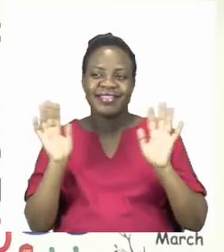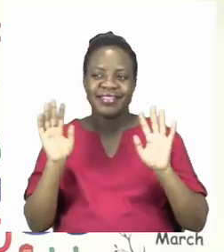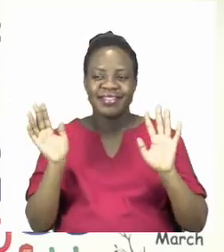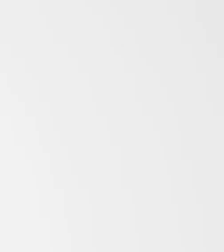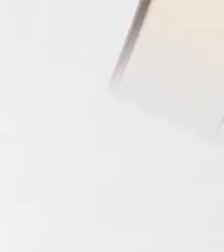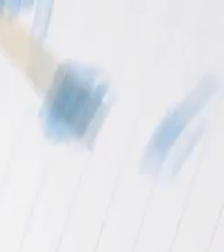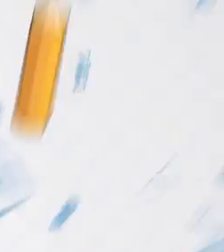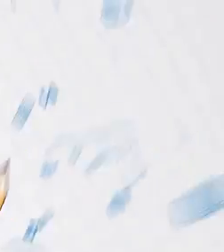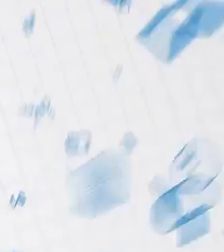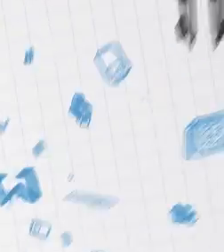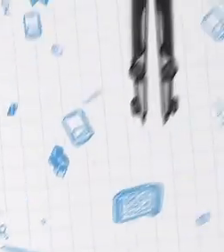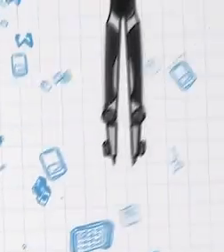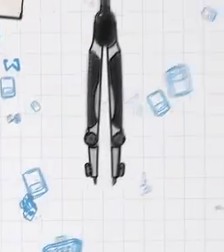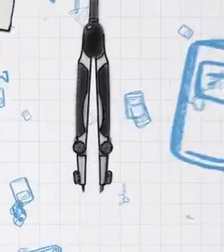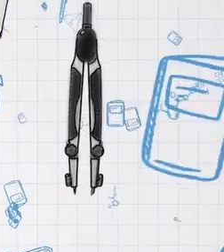goodbye.